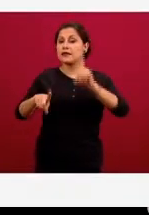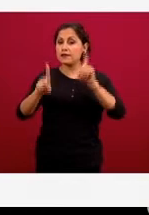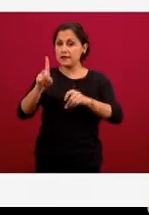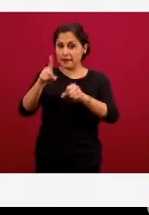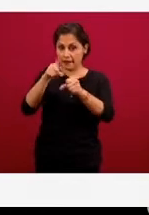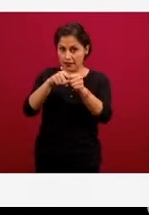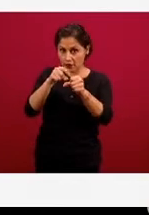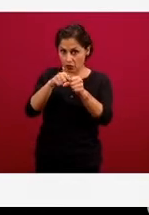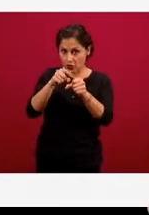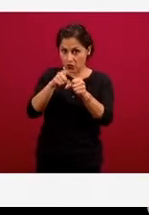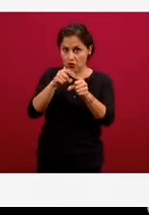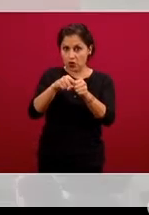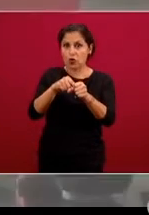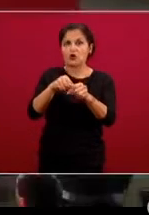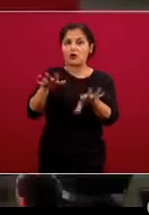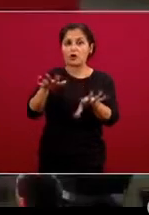confirmed.